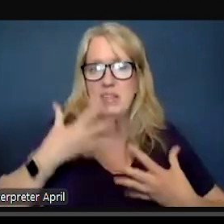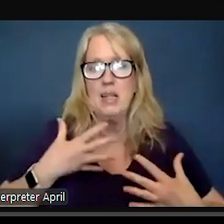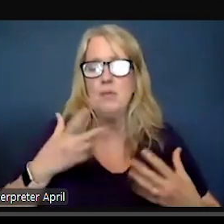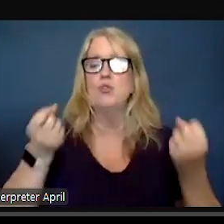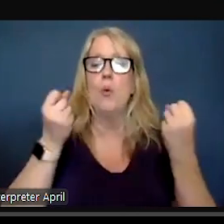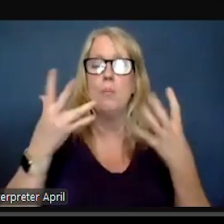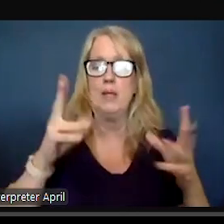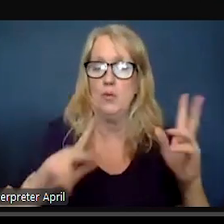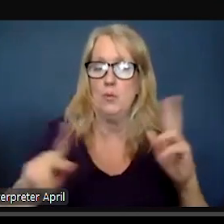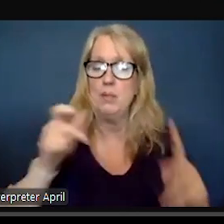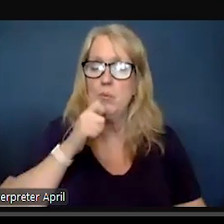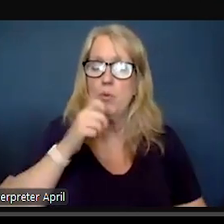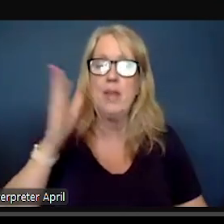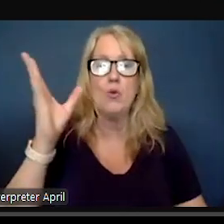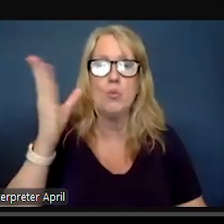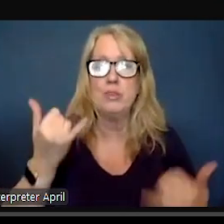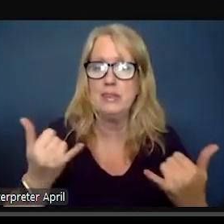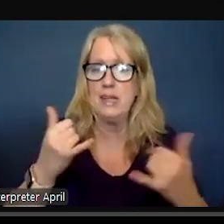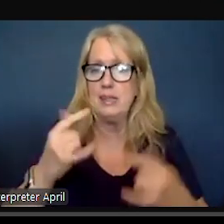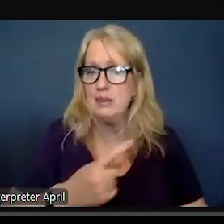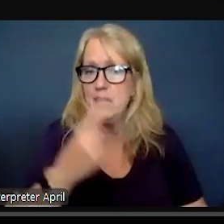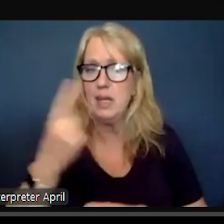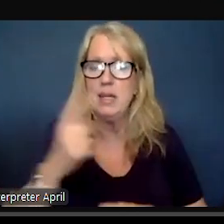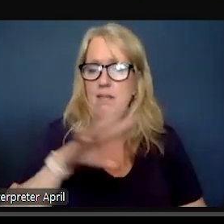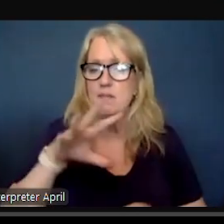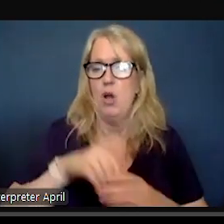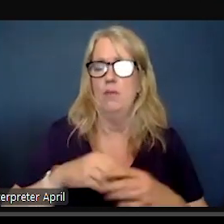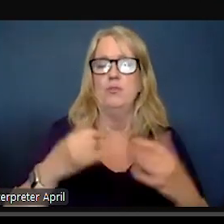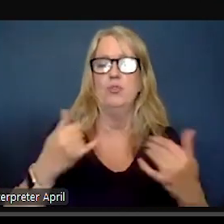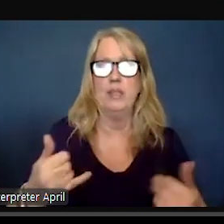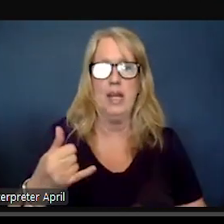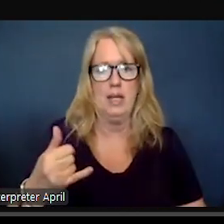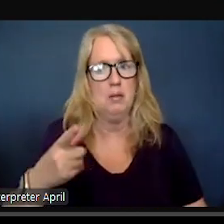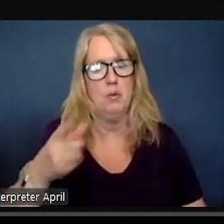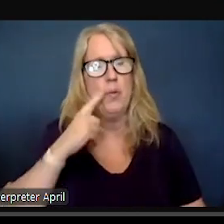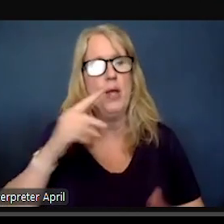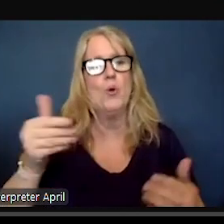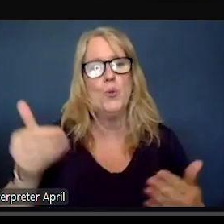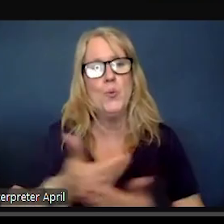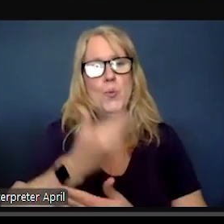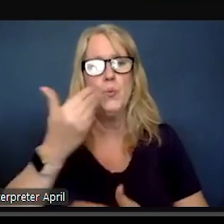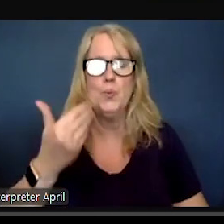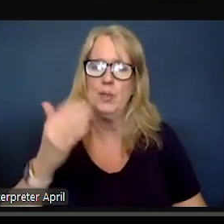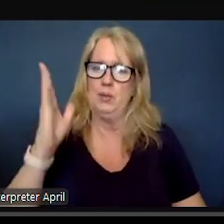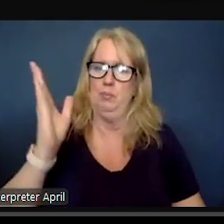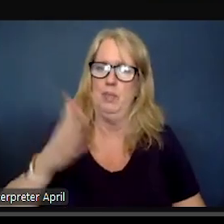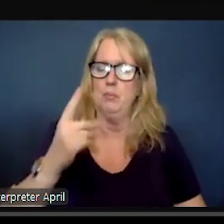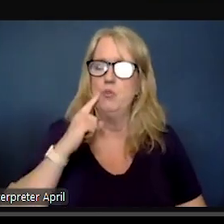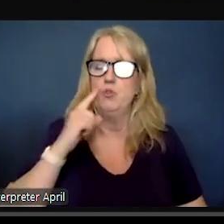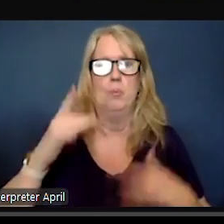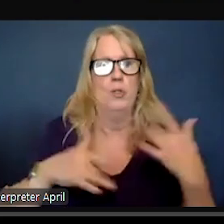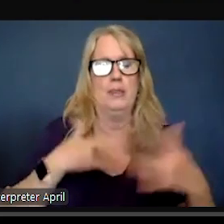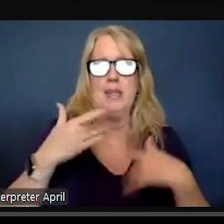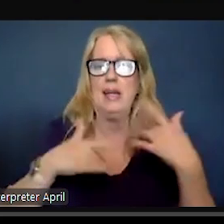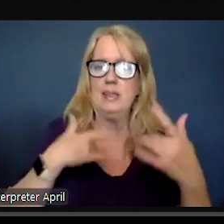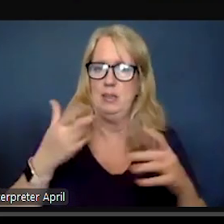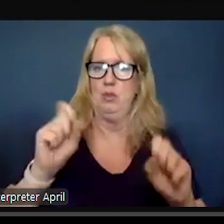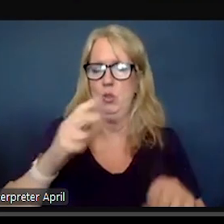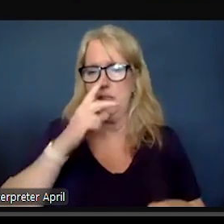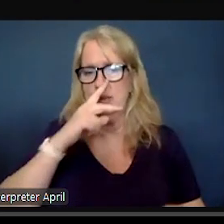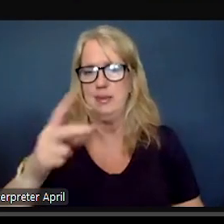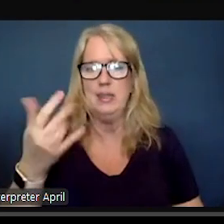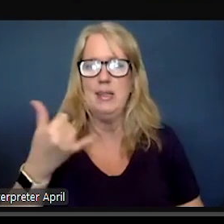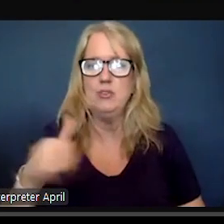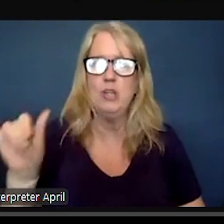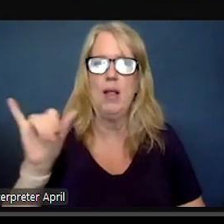of the people that are presenting today and involved today are new speakers. So we're super excited about that. You can see them in